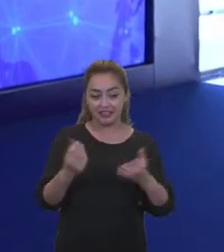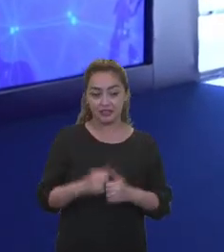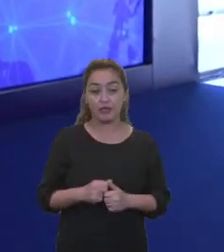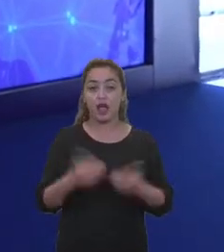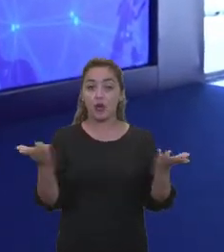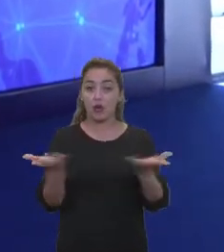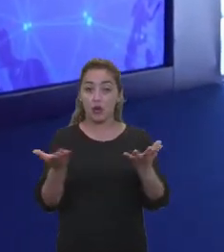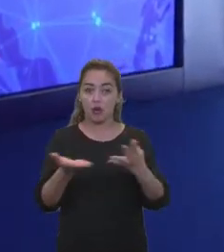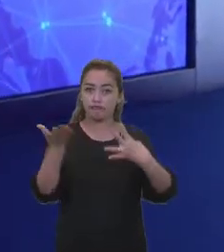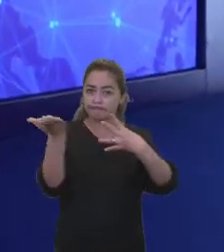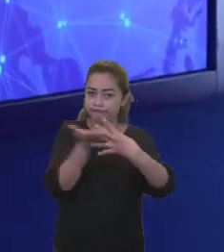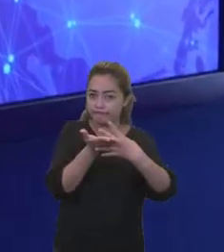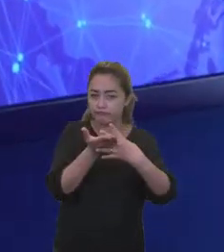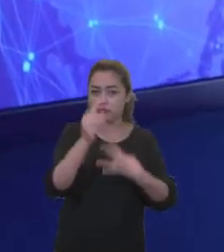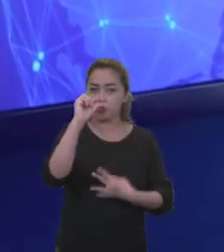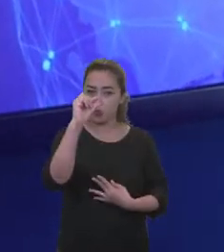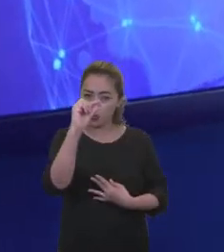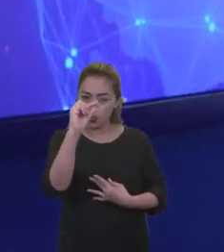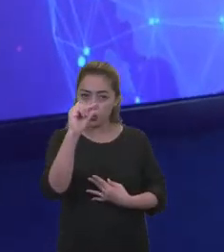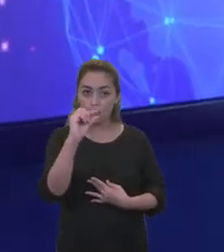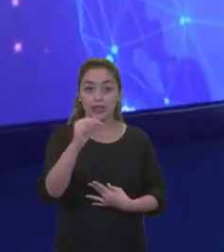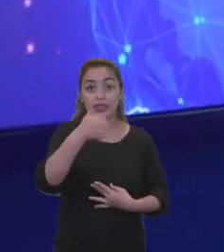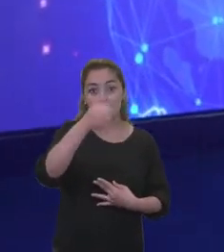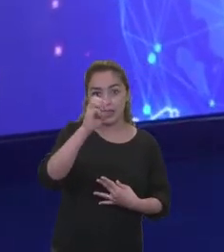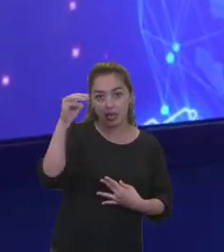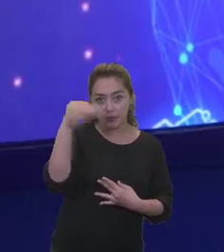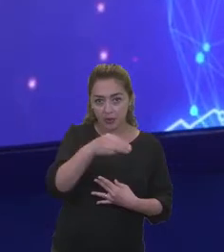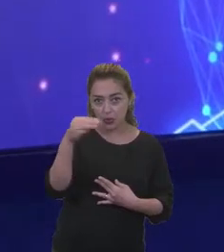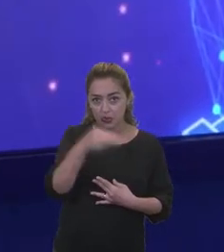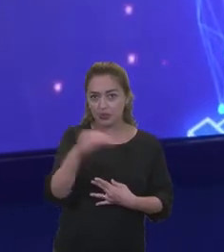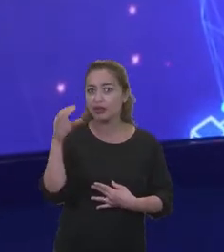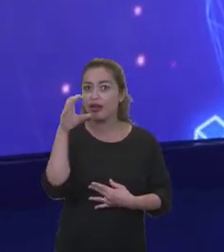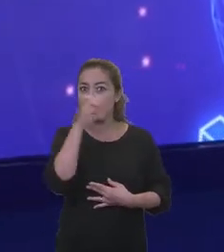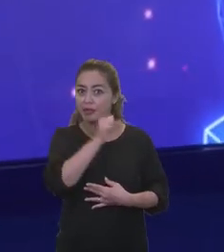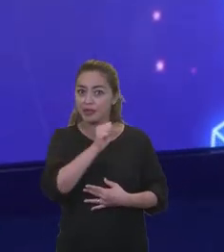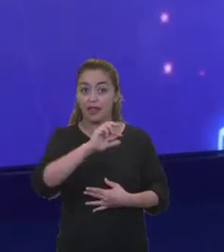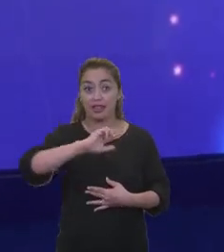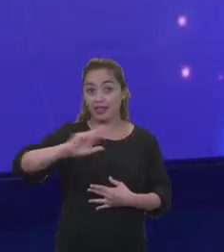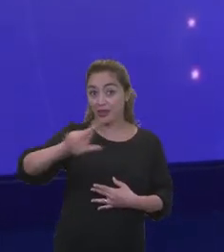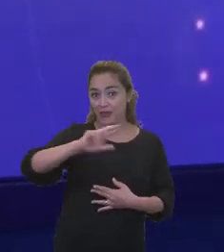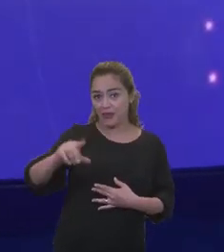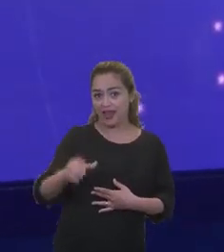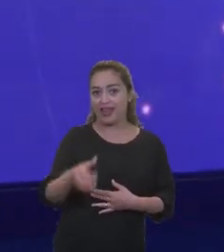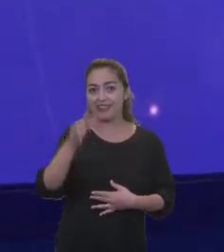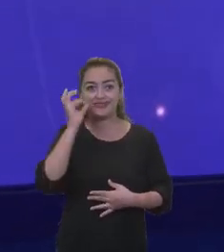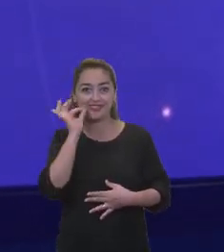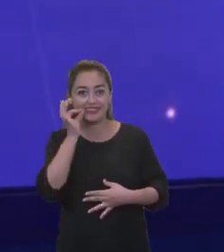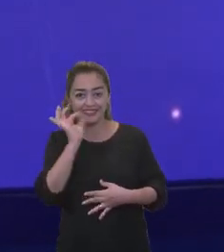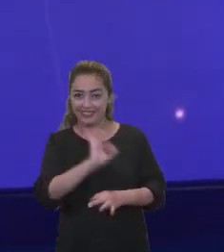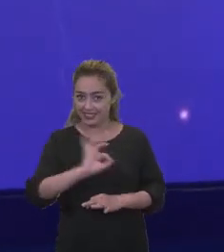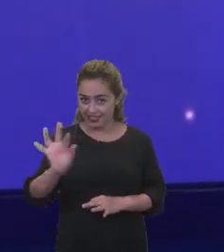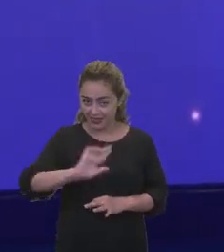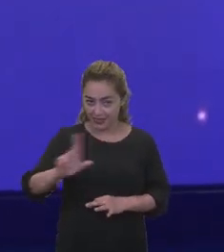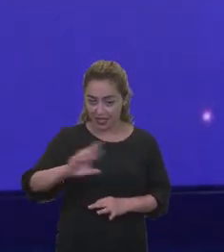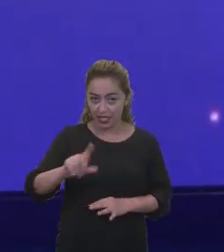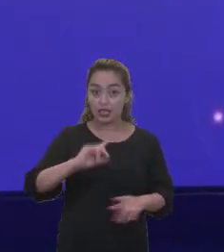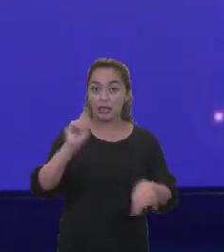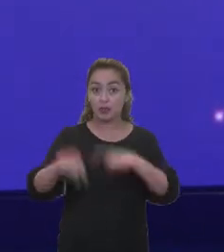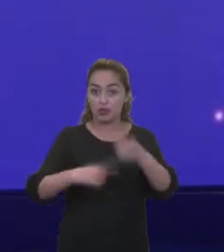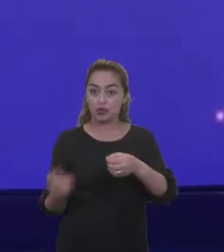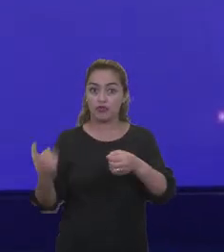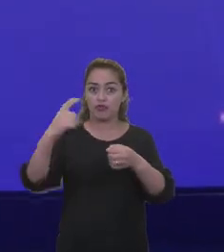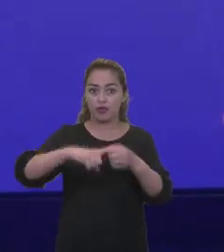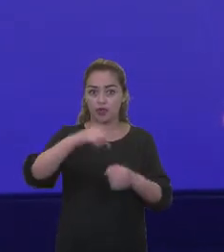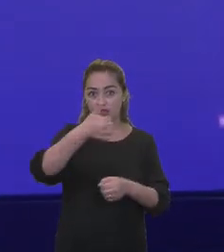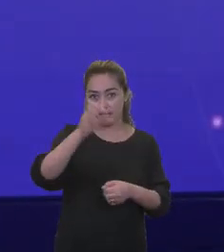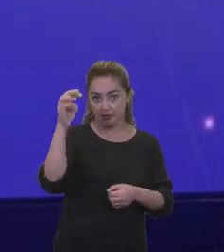see this panel. I'll do a little break of 20 minutes that hydraulic stop is not yet the coffee break. We'll